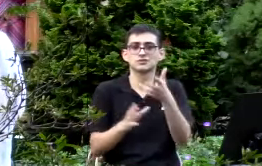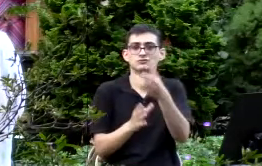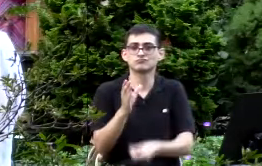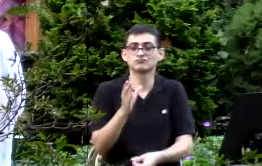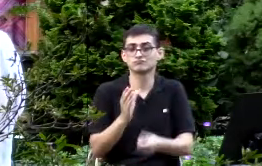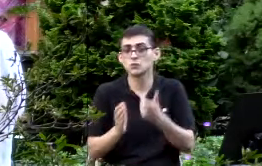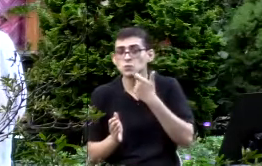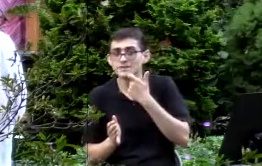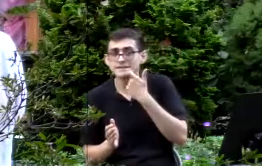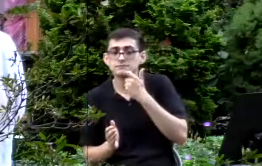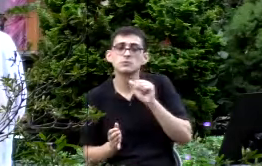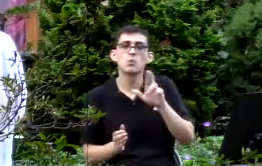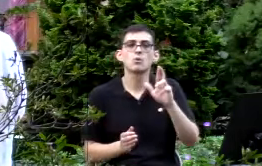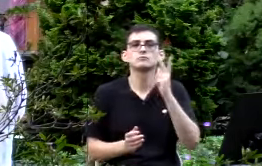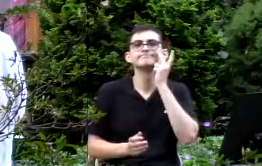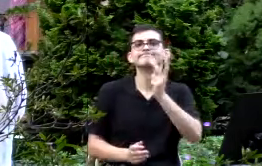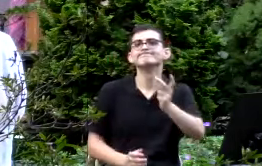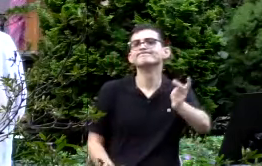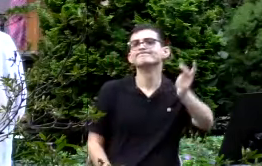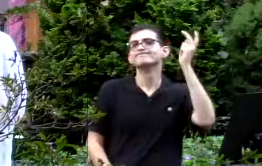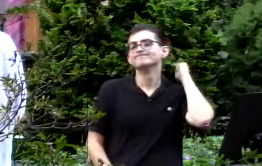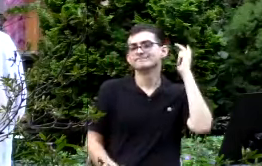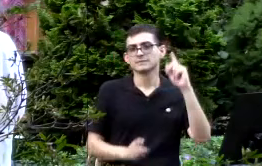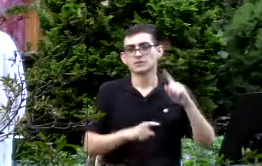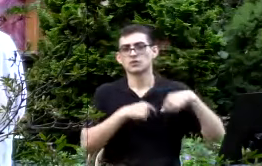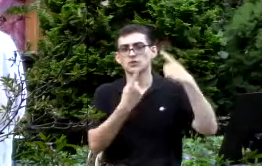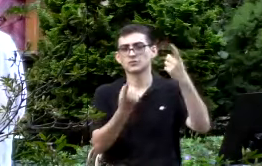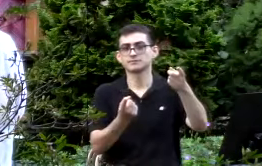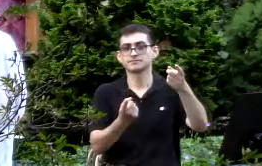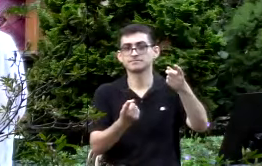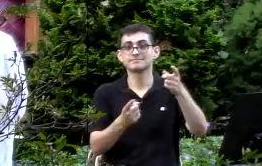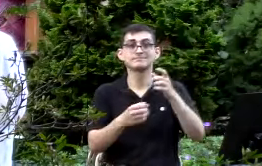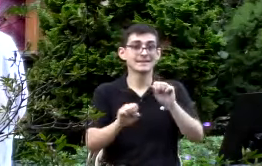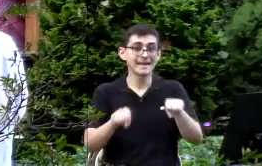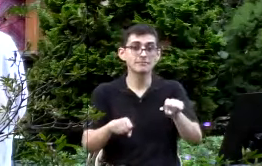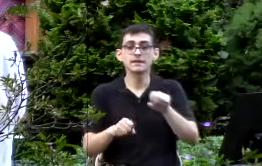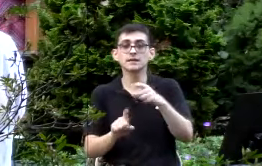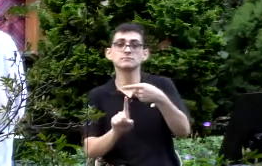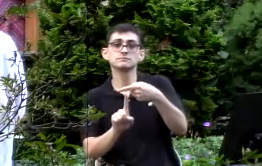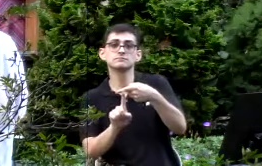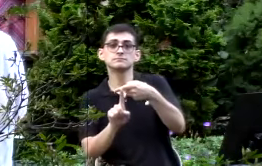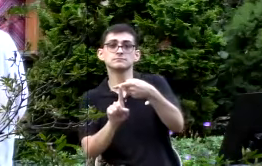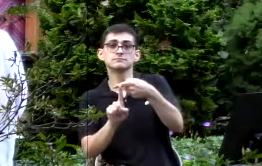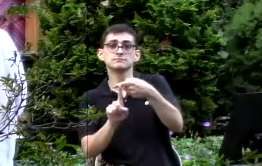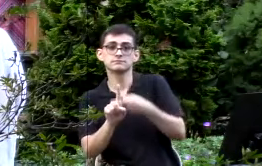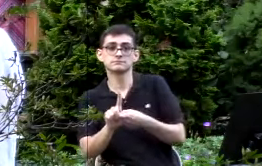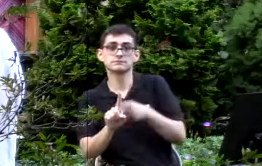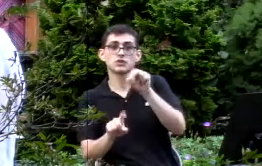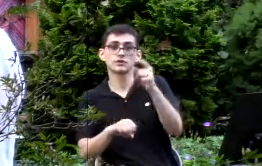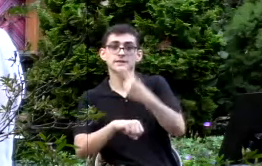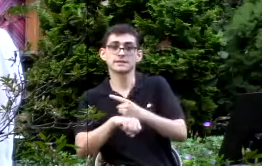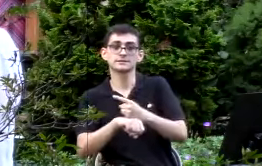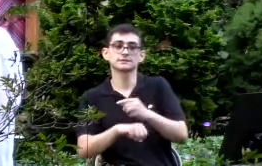drawn into our hearts with our own. During this period of Shloshim, these last 30 days, we are remembering Marjorie